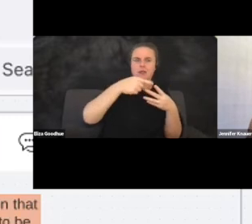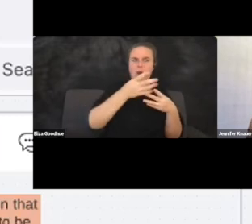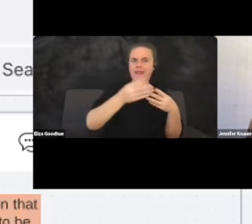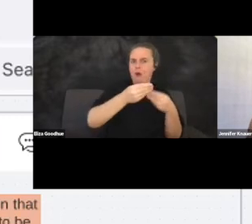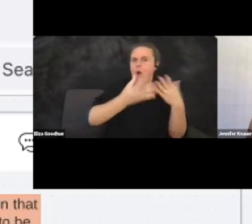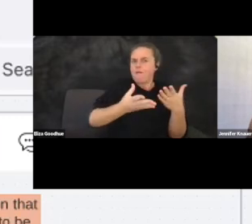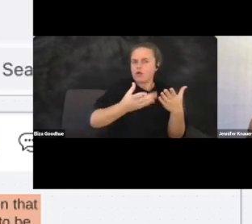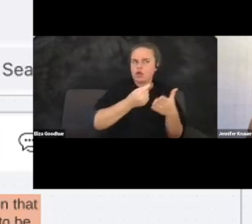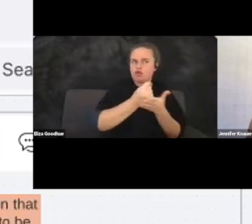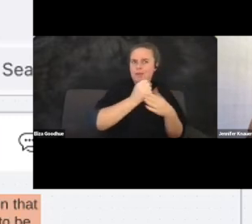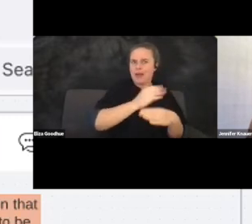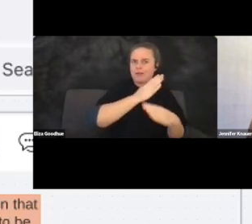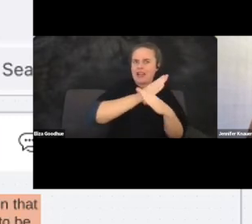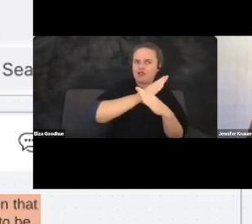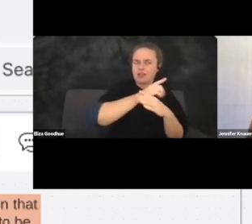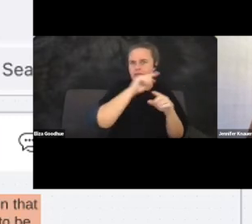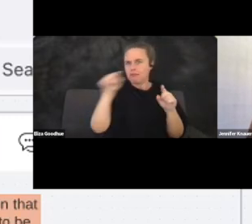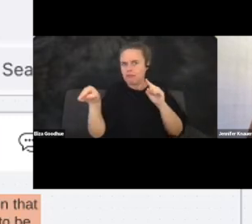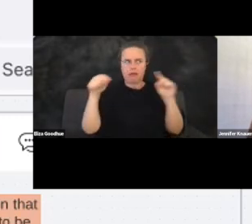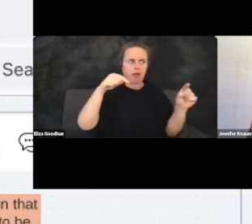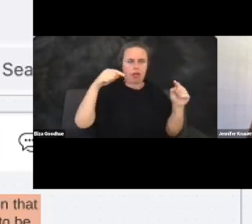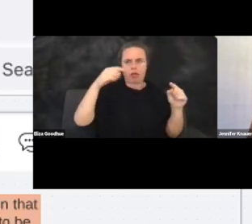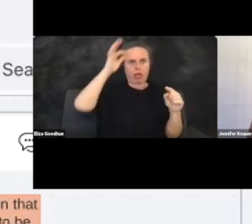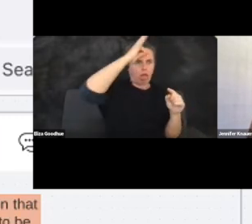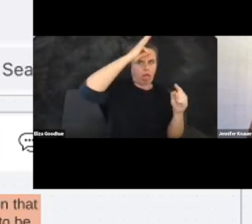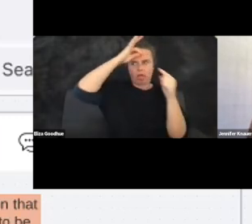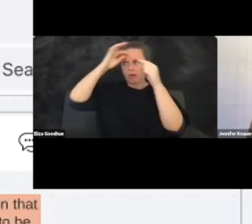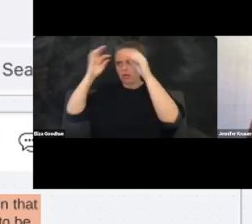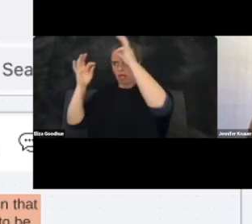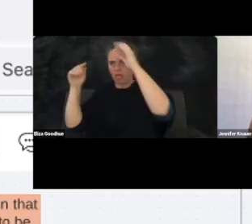that feeling like a really easy thing to address, right? It's